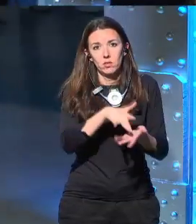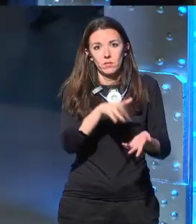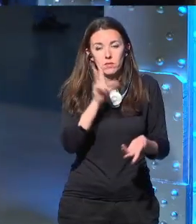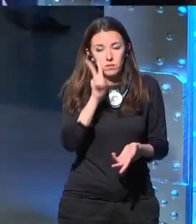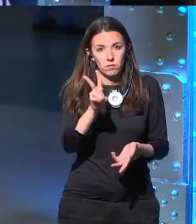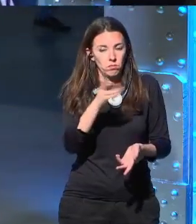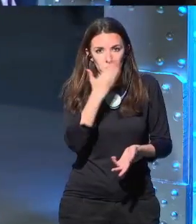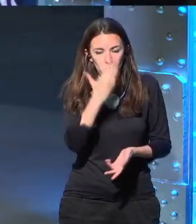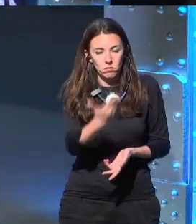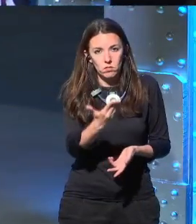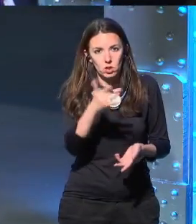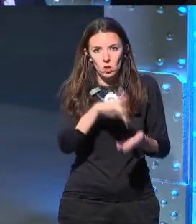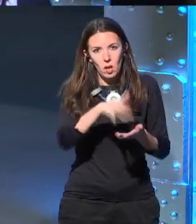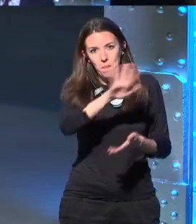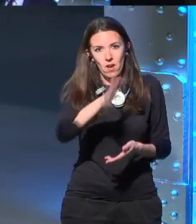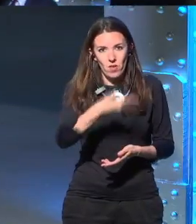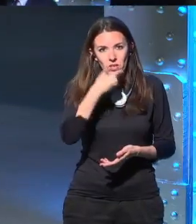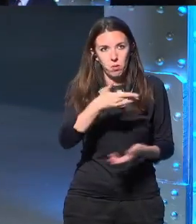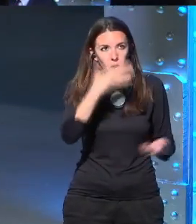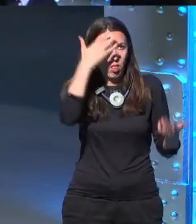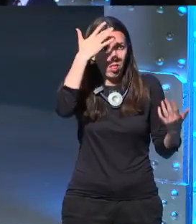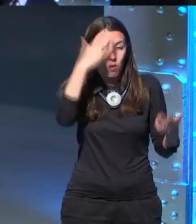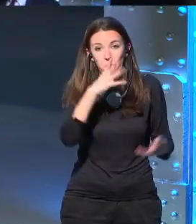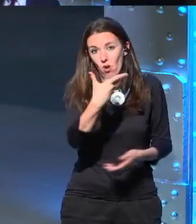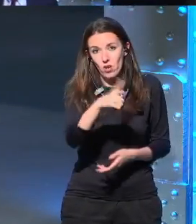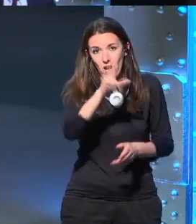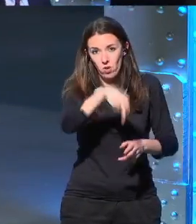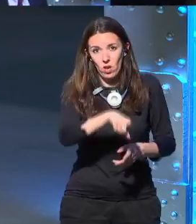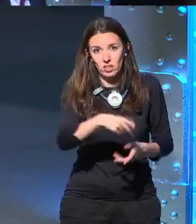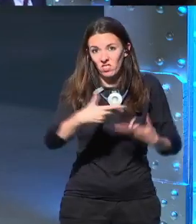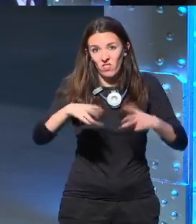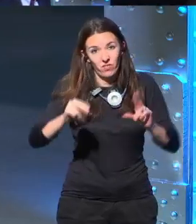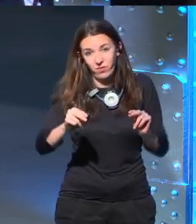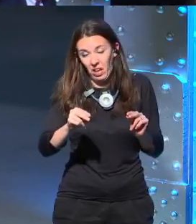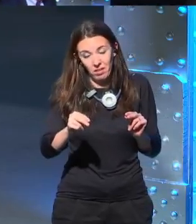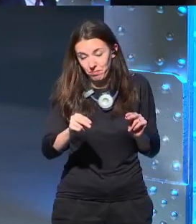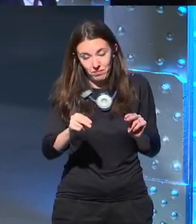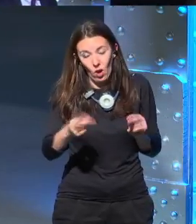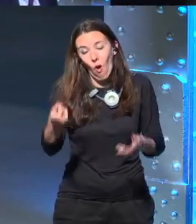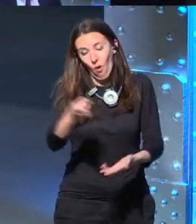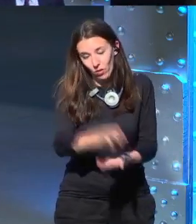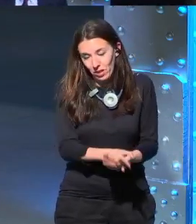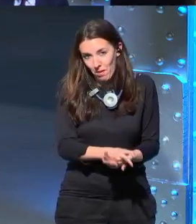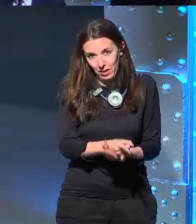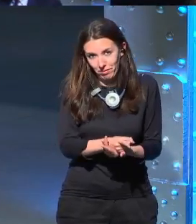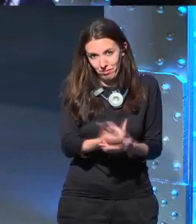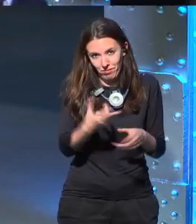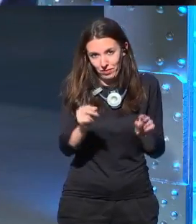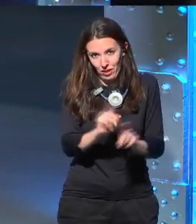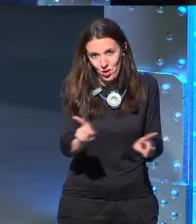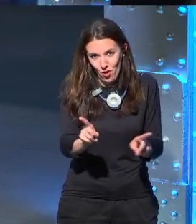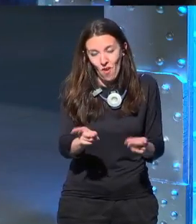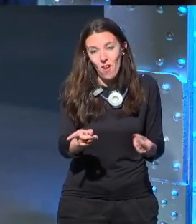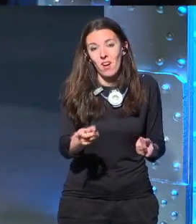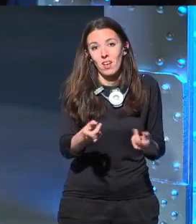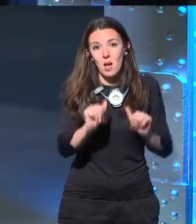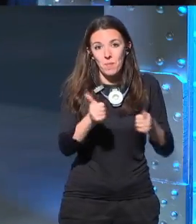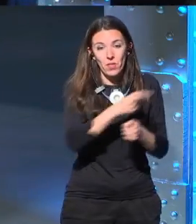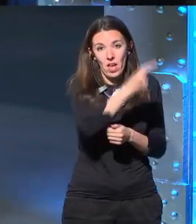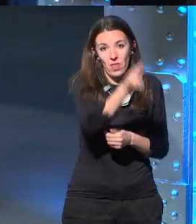bored. He doesn't finish. Instead, he sketches his boyfriend Salai to show the heart